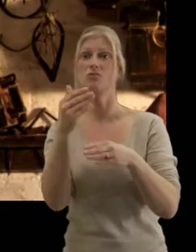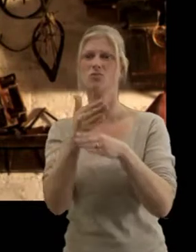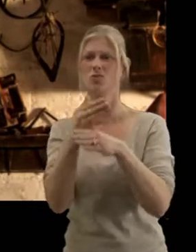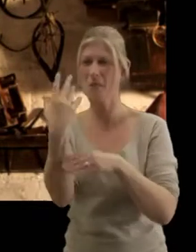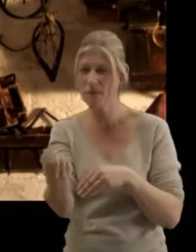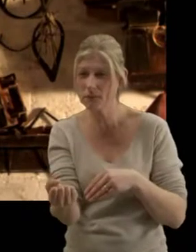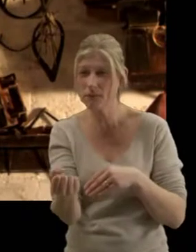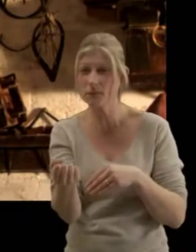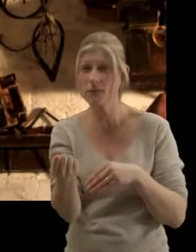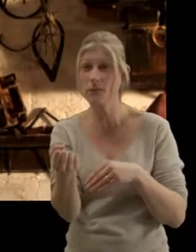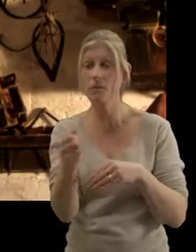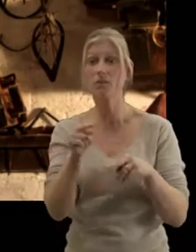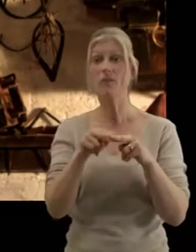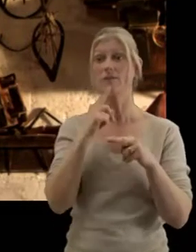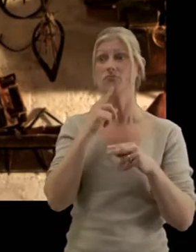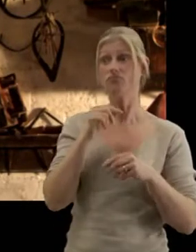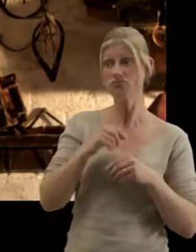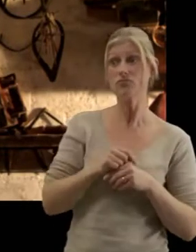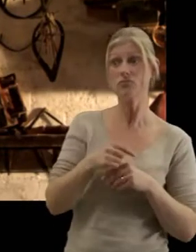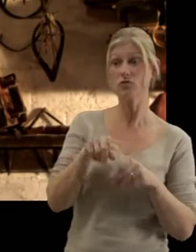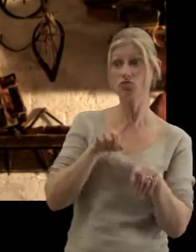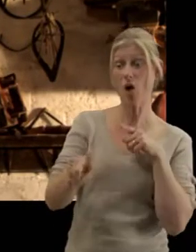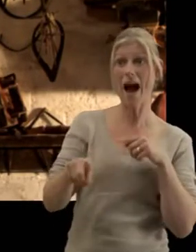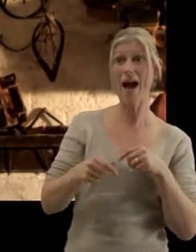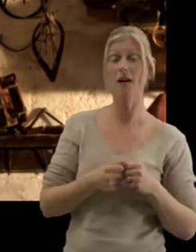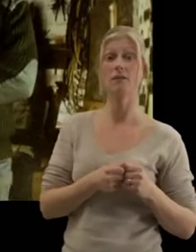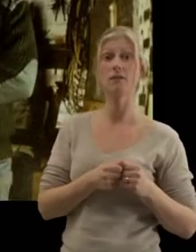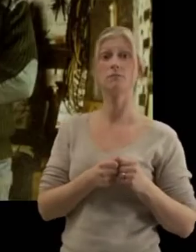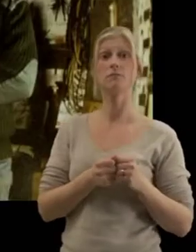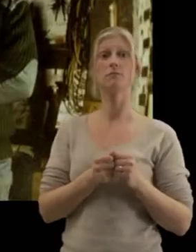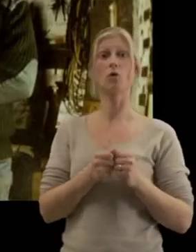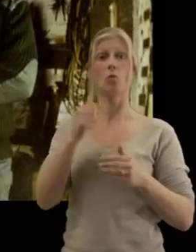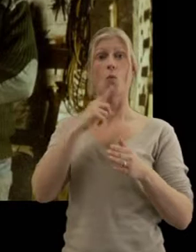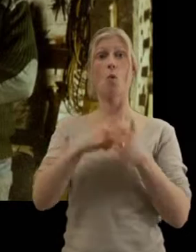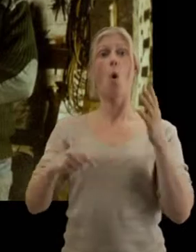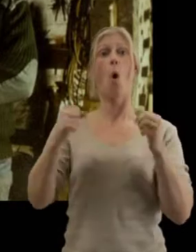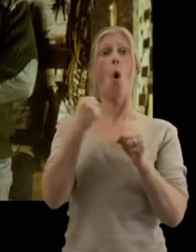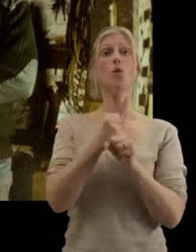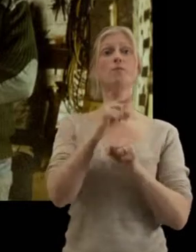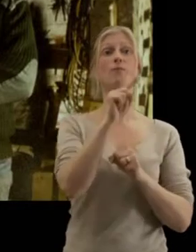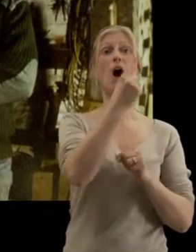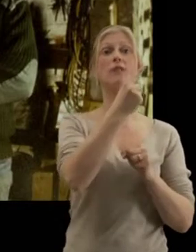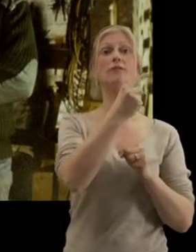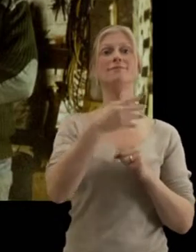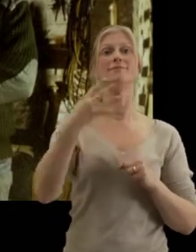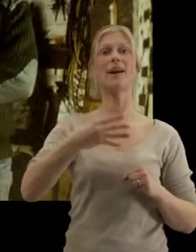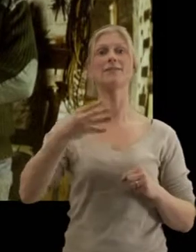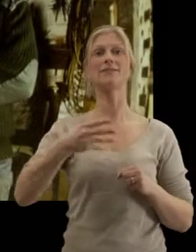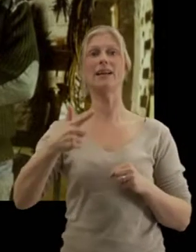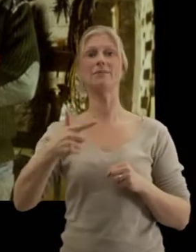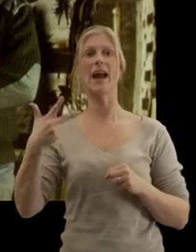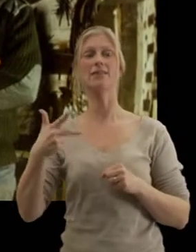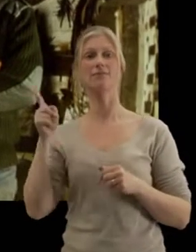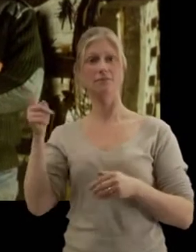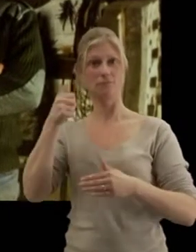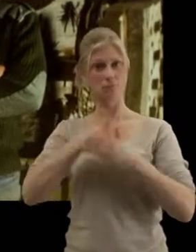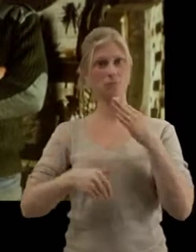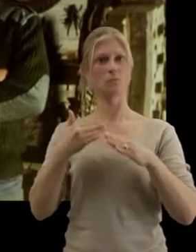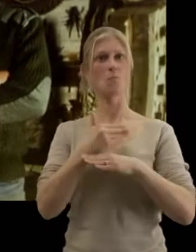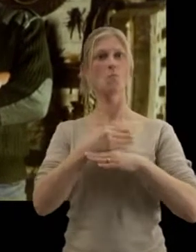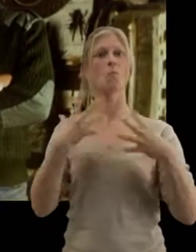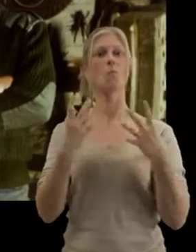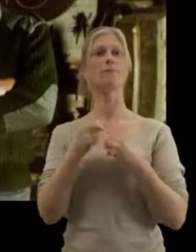going?" And he said, "Yes, give it a go." So 1st of August 1978 I came to work